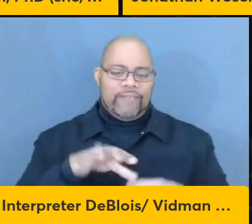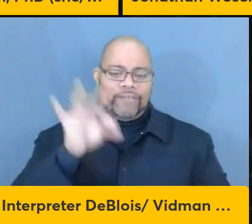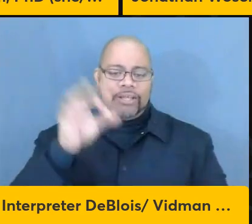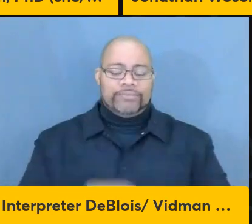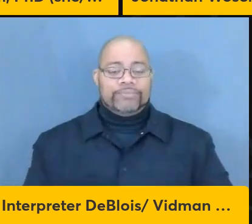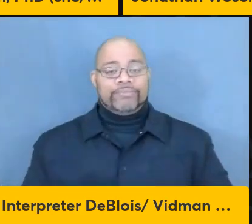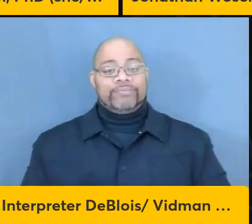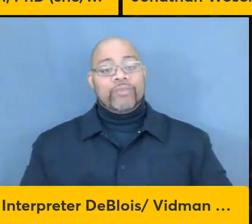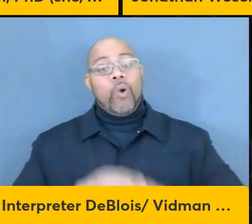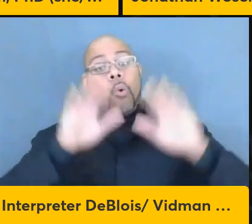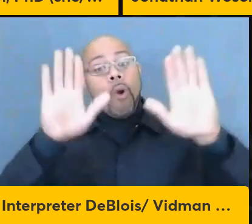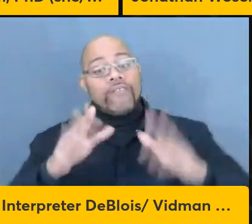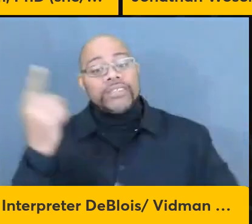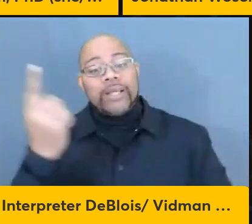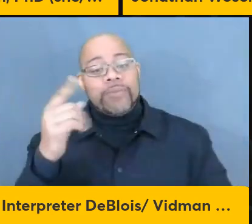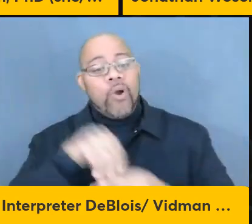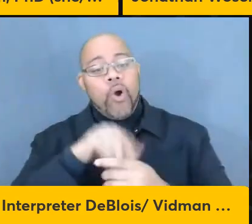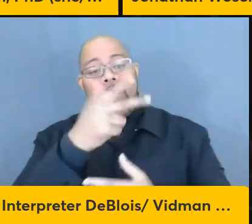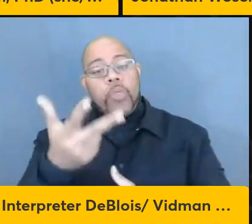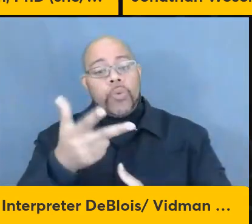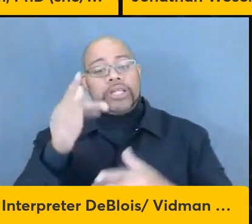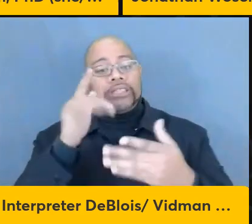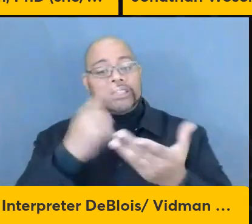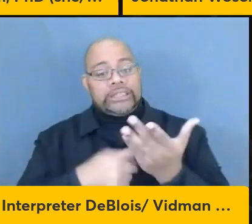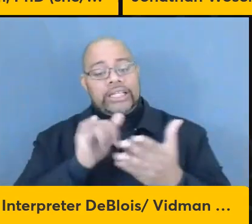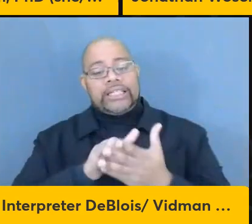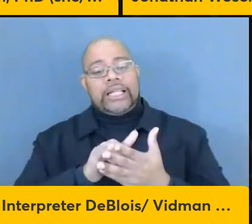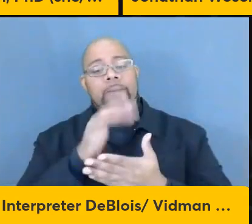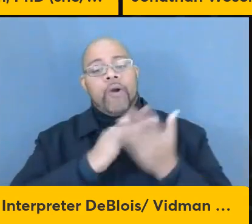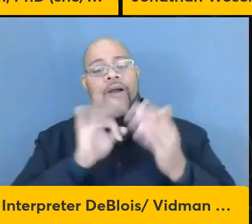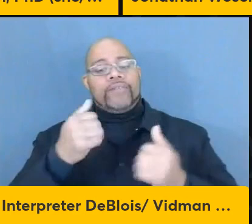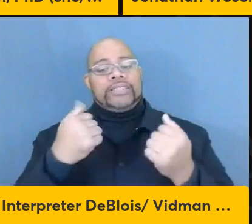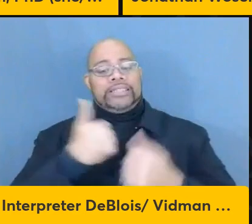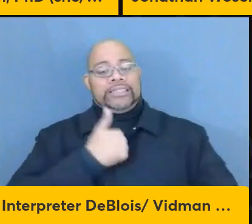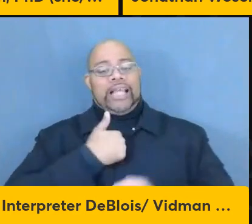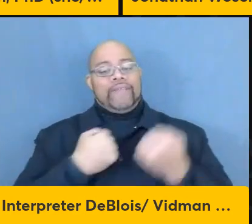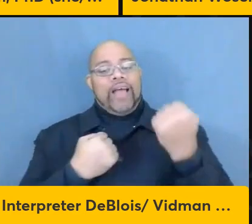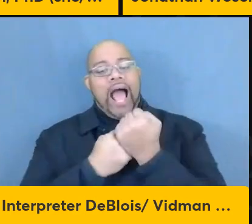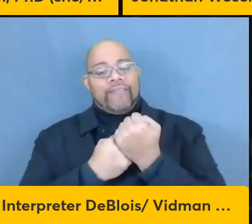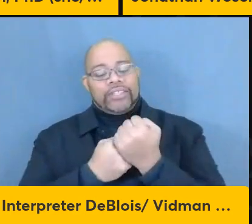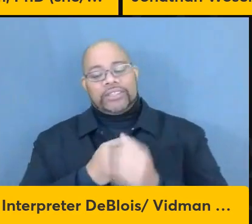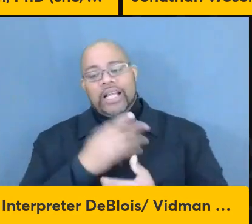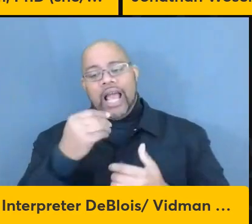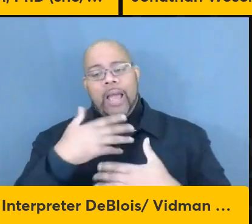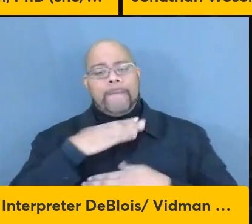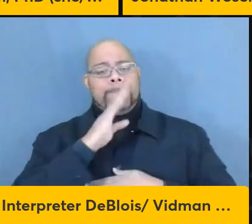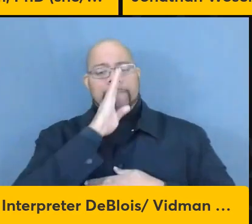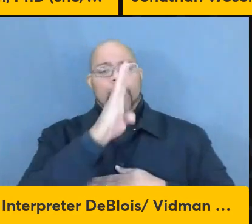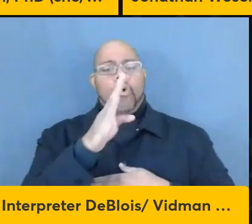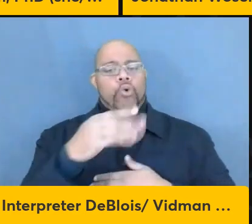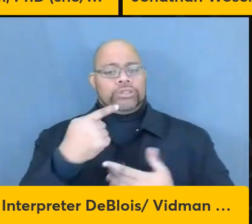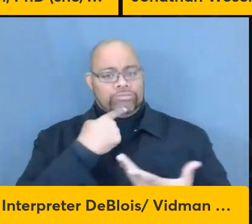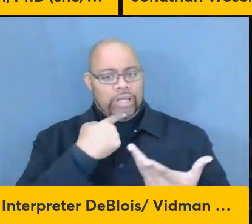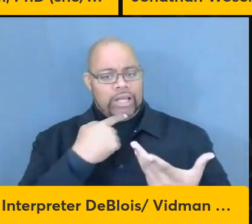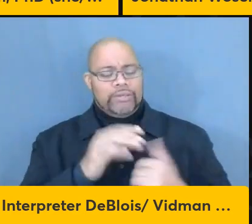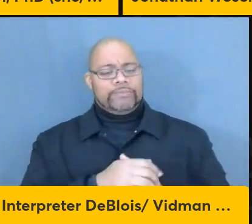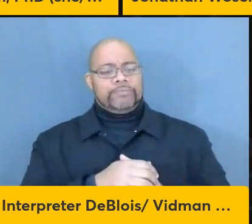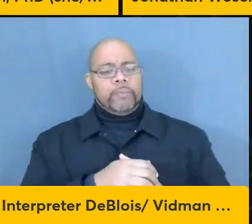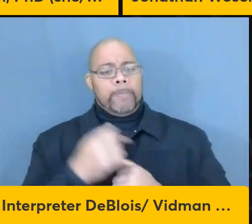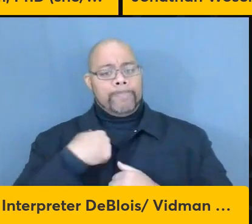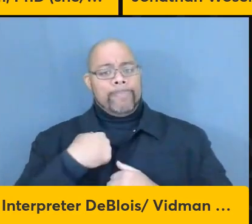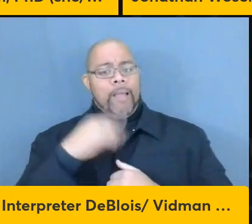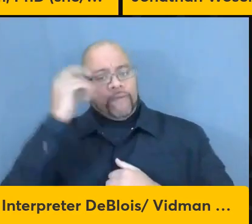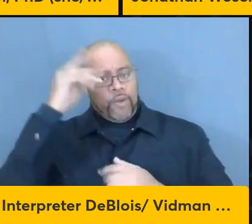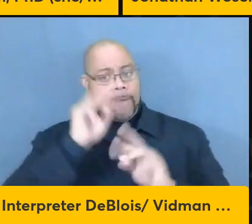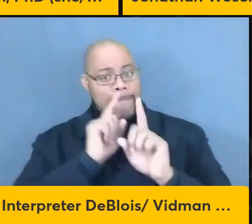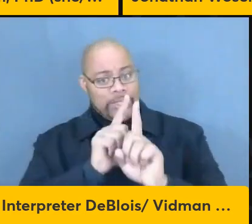Yeah, fantastic. Something all three of you touched on is the element of self-advocacy and being bold enough to say, hey, I'm looking for a